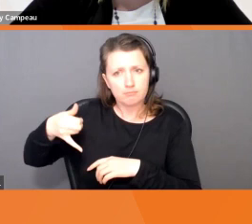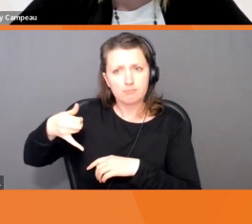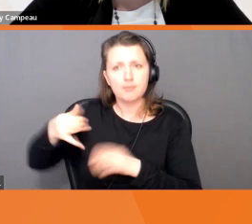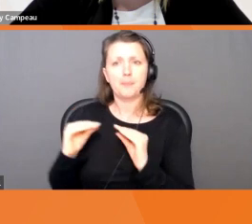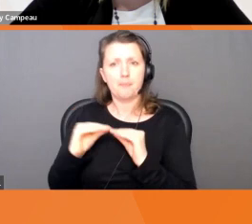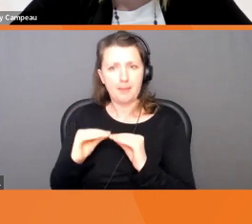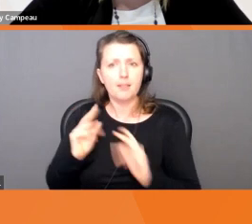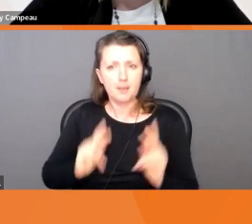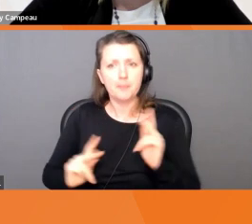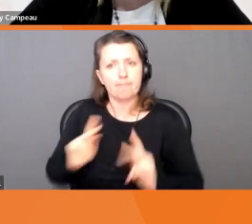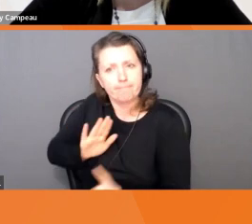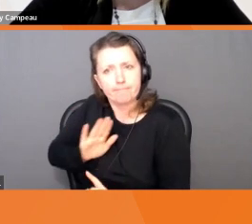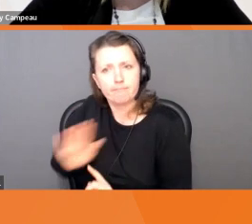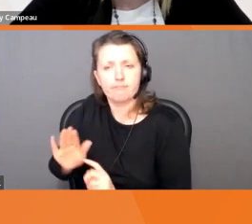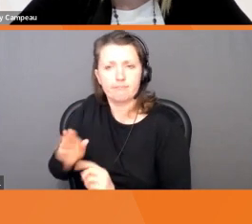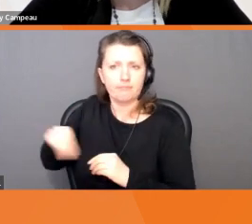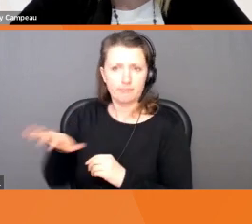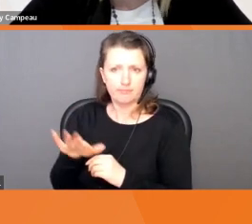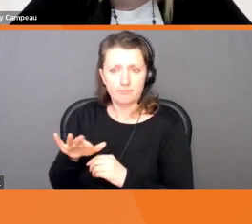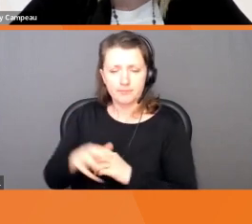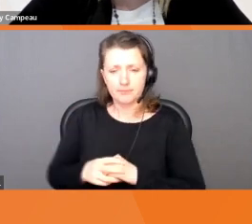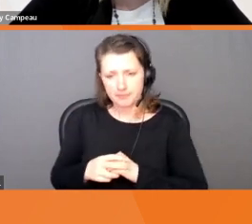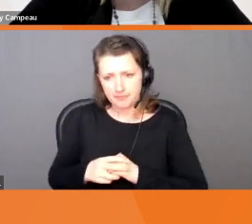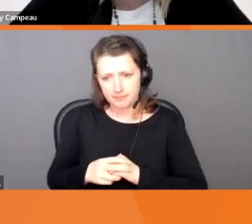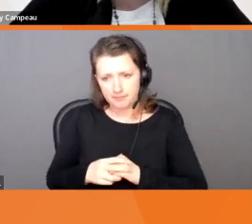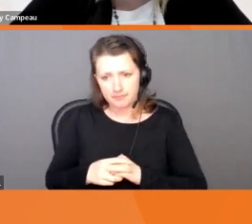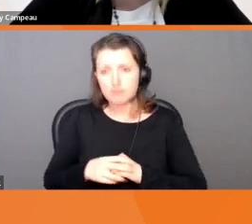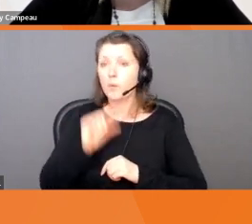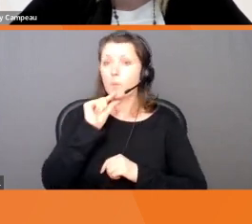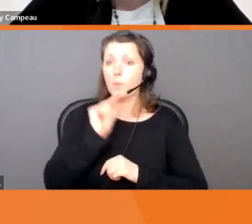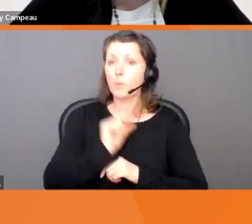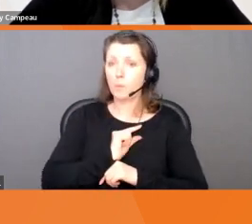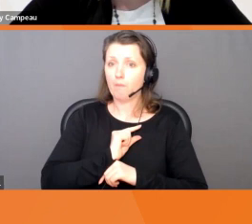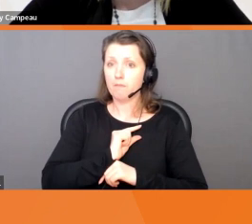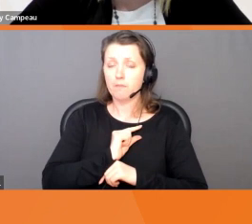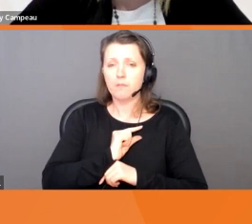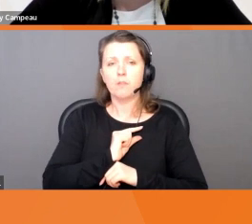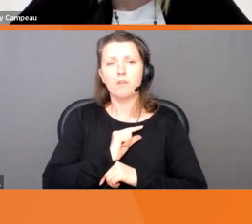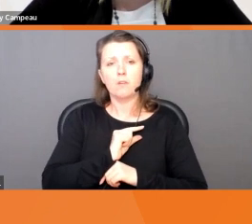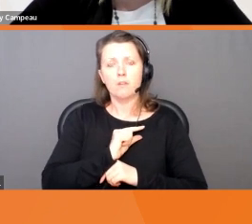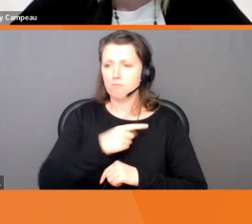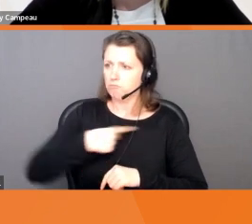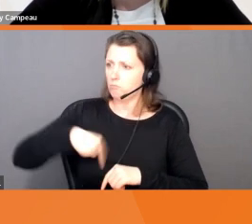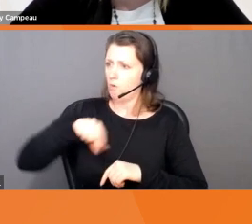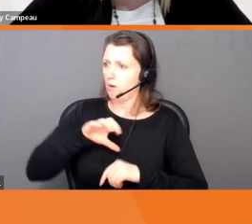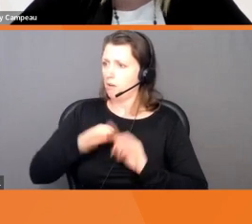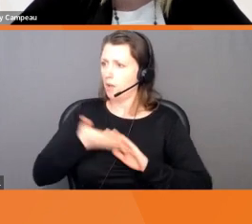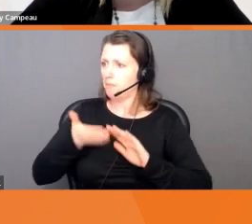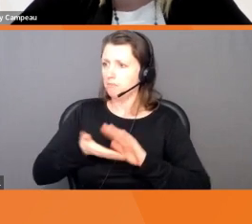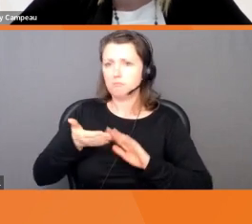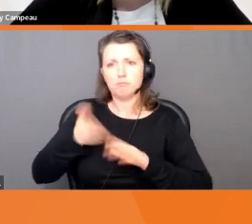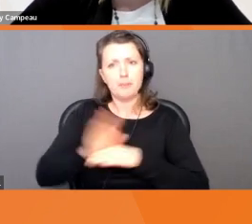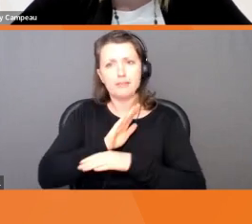today. As a organization here in Guelph, we do have a responsibility for the stewardship of the land on which we